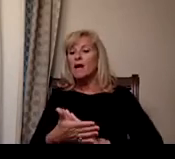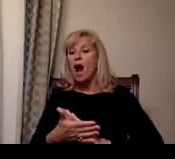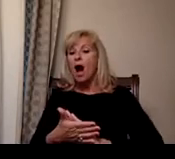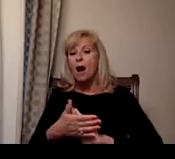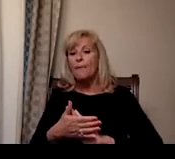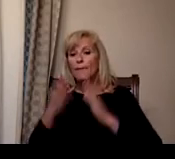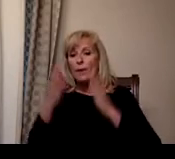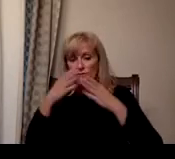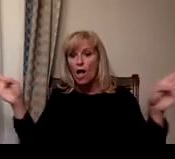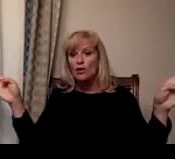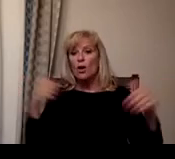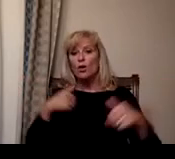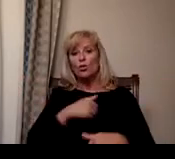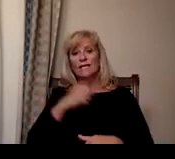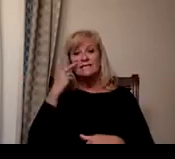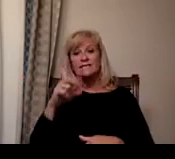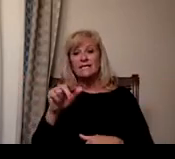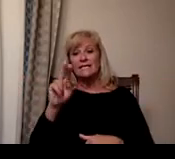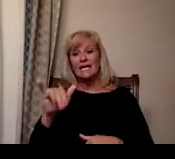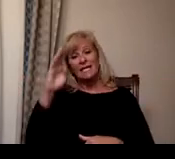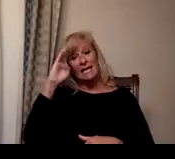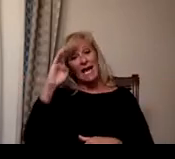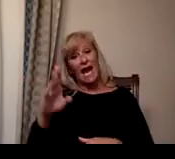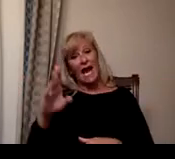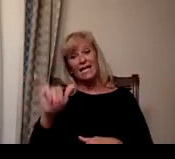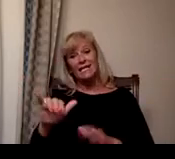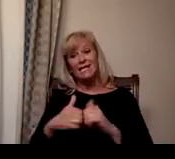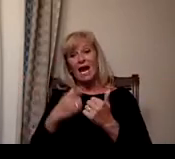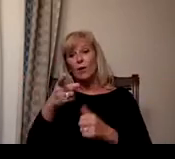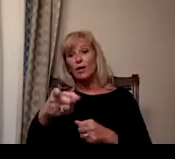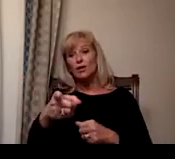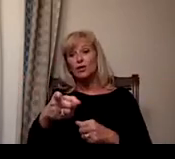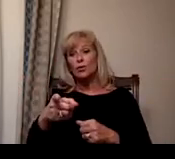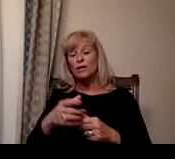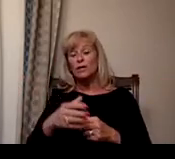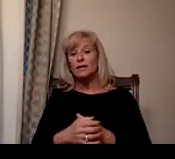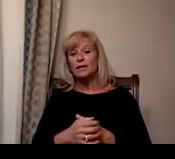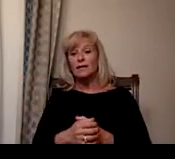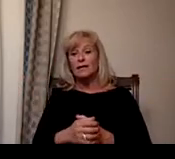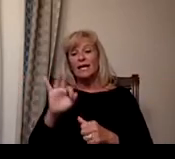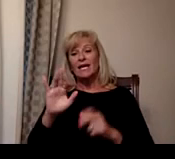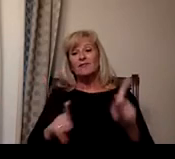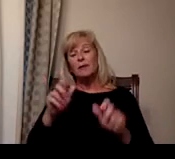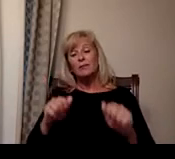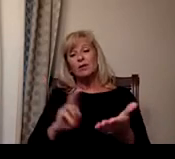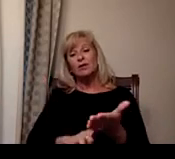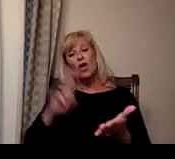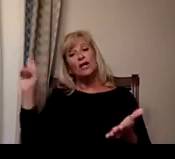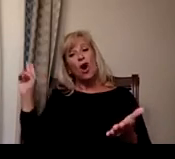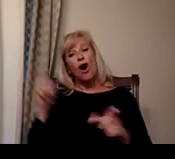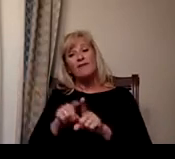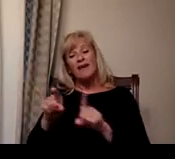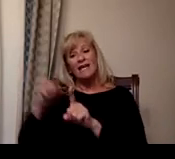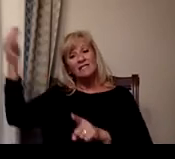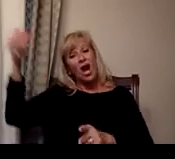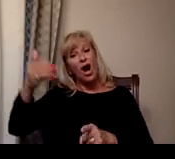for, oh, there we see Danny. Hey, Danny, how are you? If people could log off as a